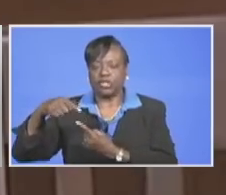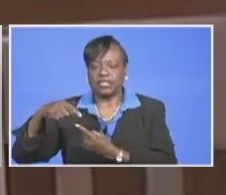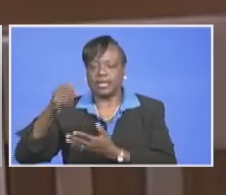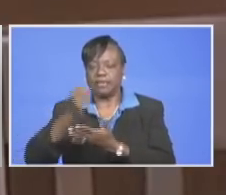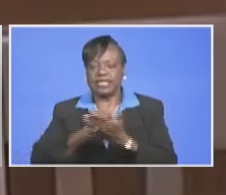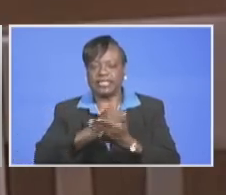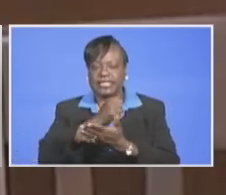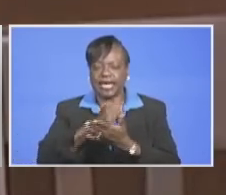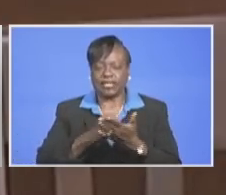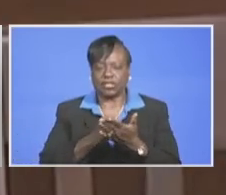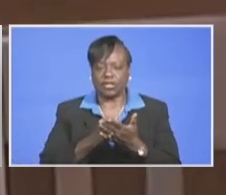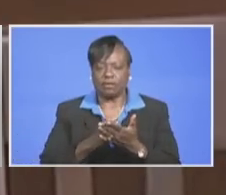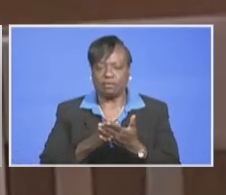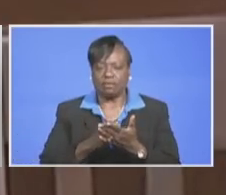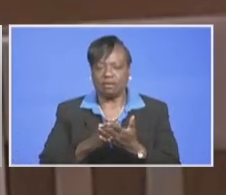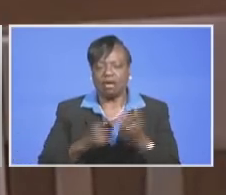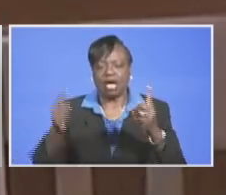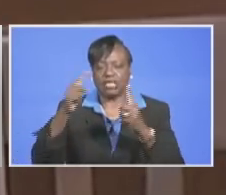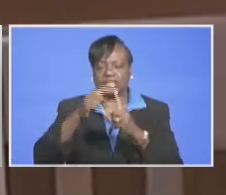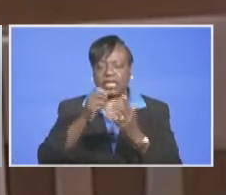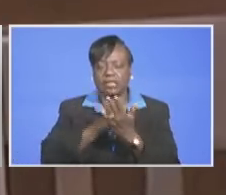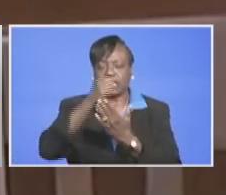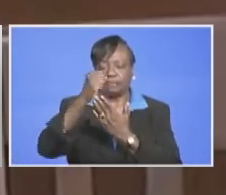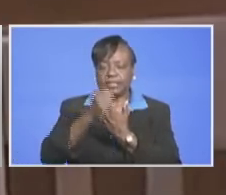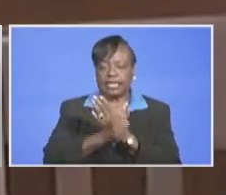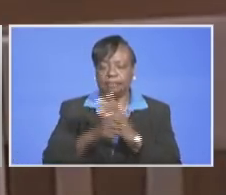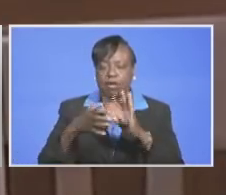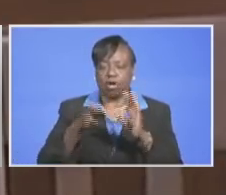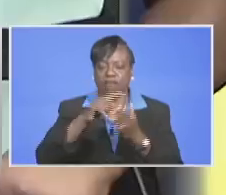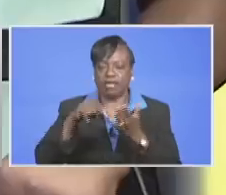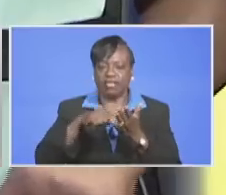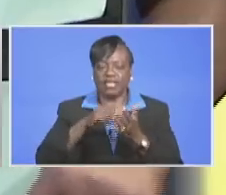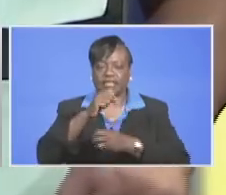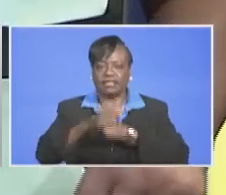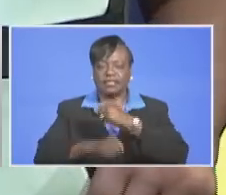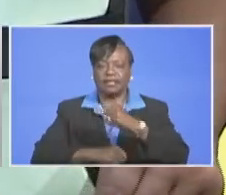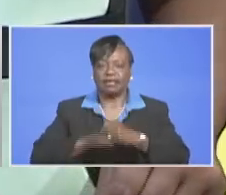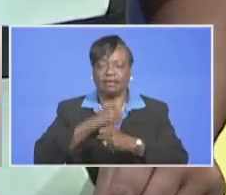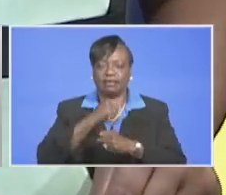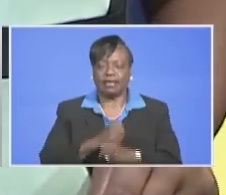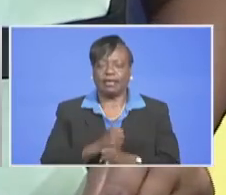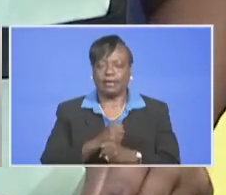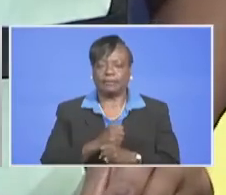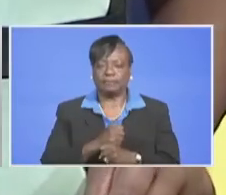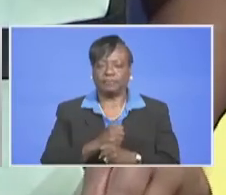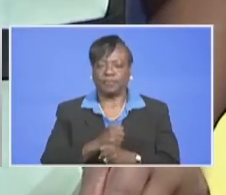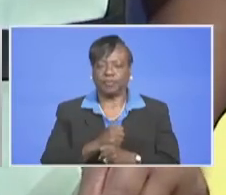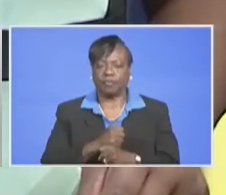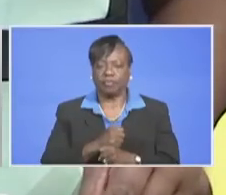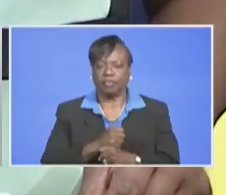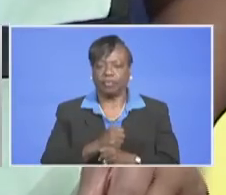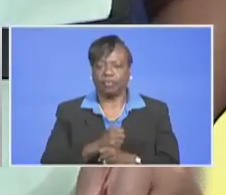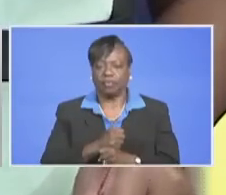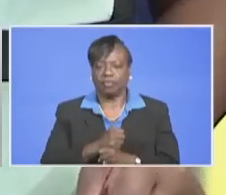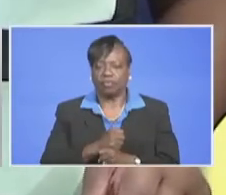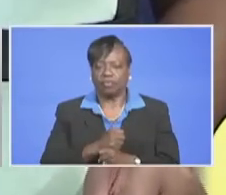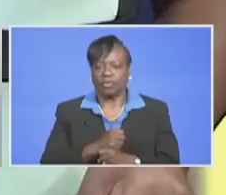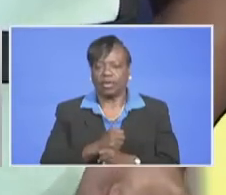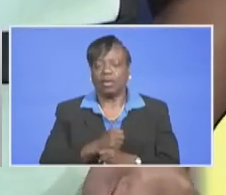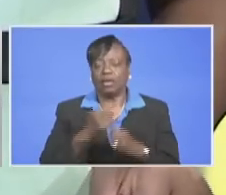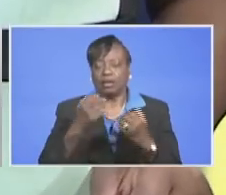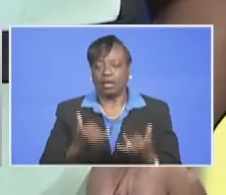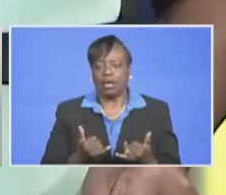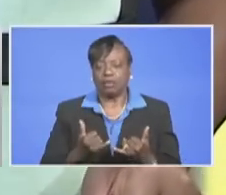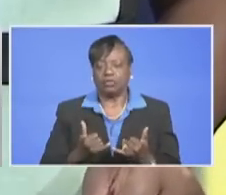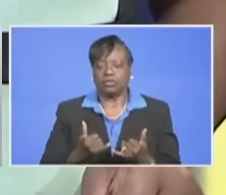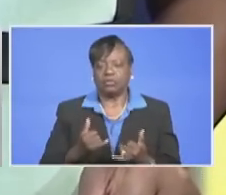a short period, I think until September of this year. Well, from the upper chamber, we move now to from the lower chamber, we move up